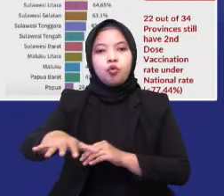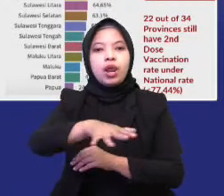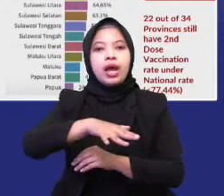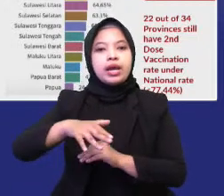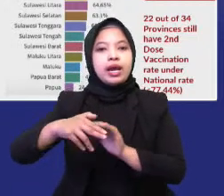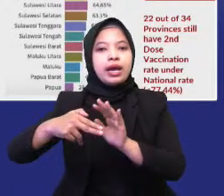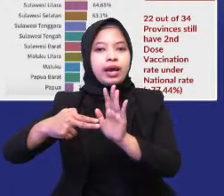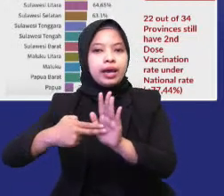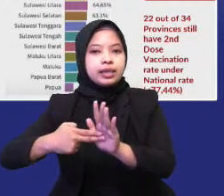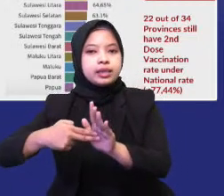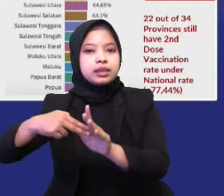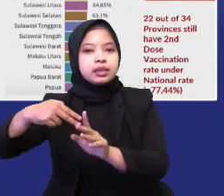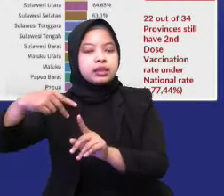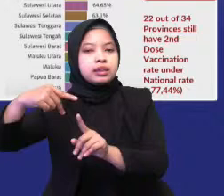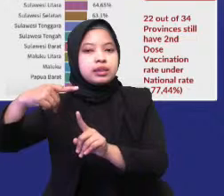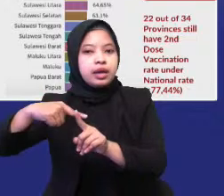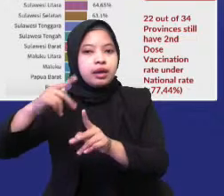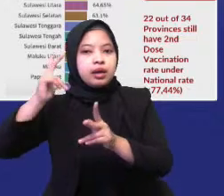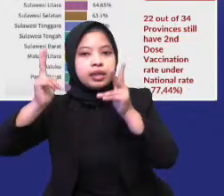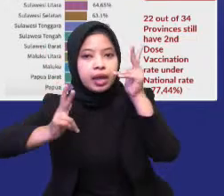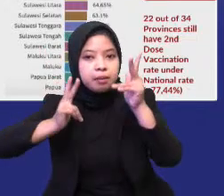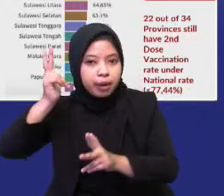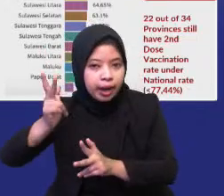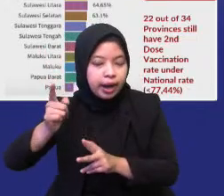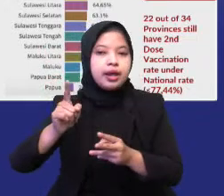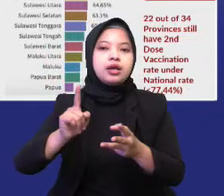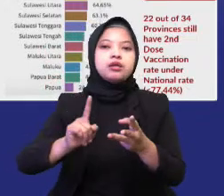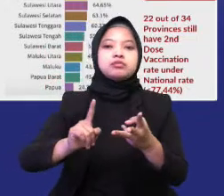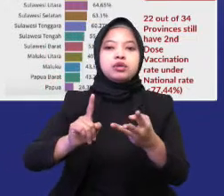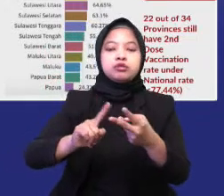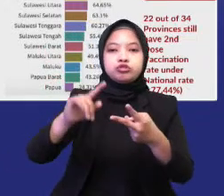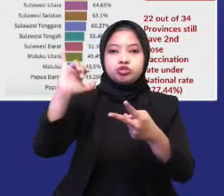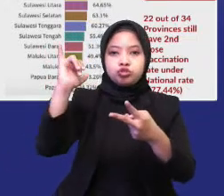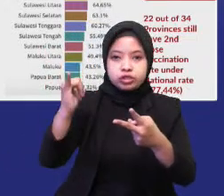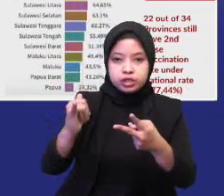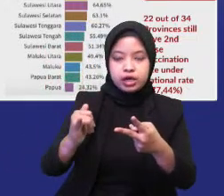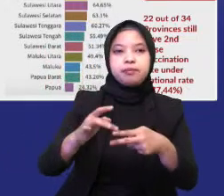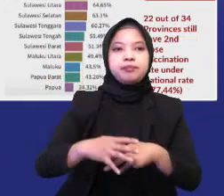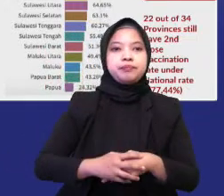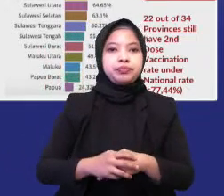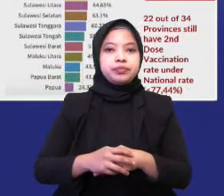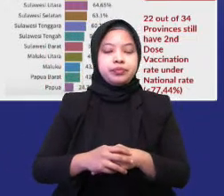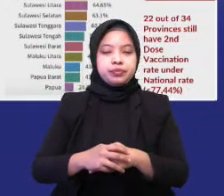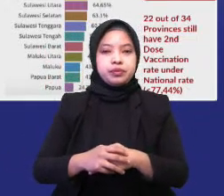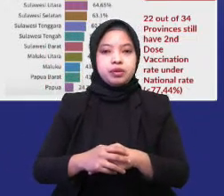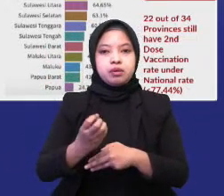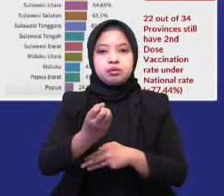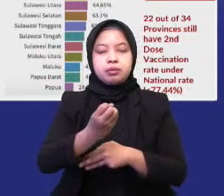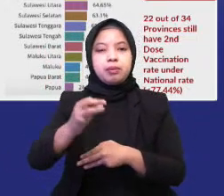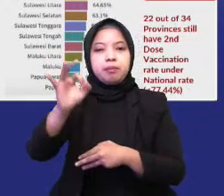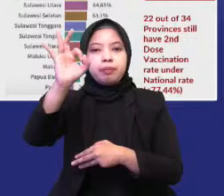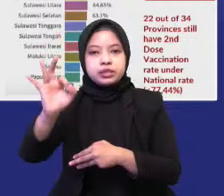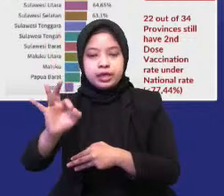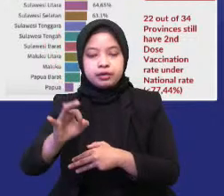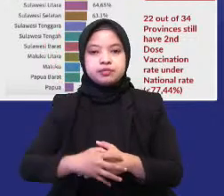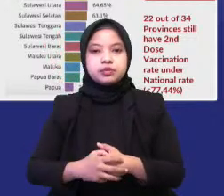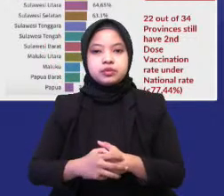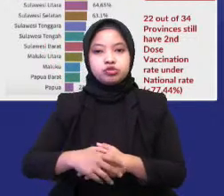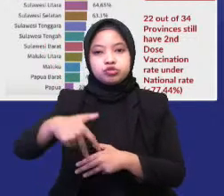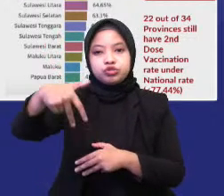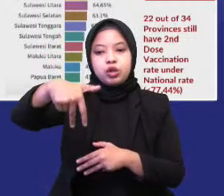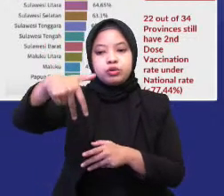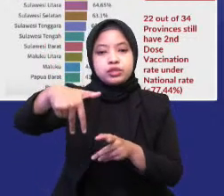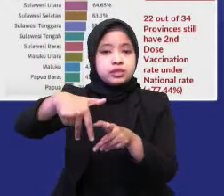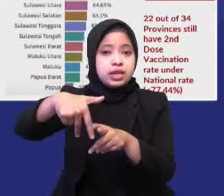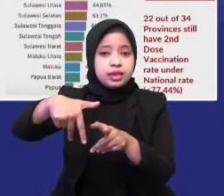is 8.8%, and special region of Yogyakarta is 8.29%, and Central Sulawesi